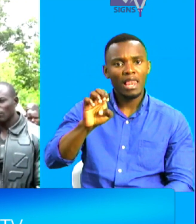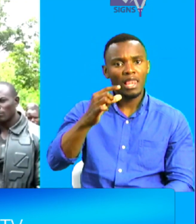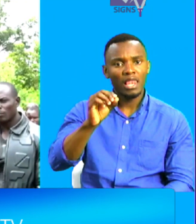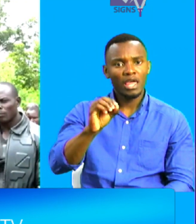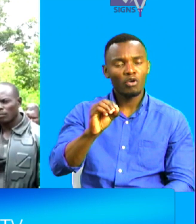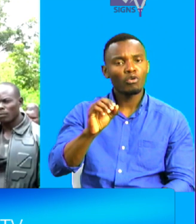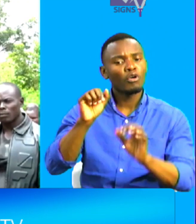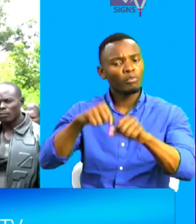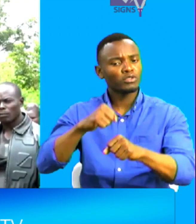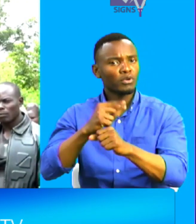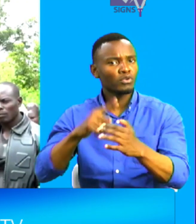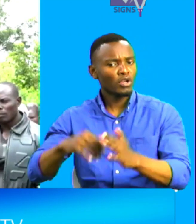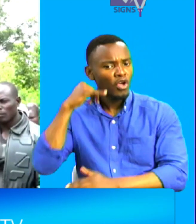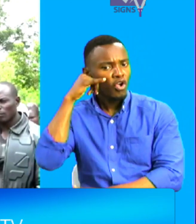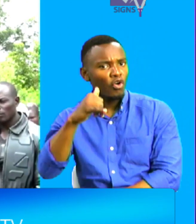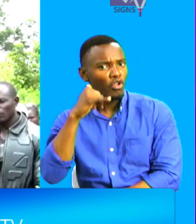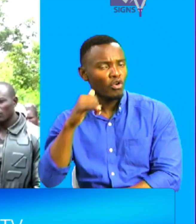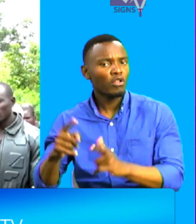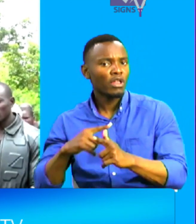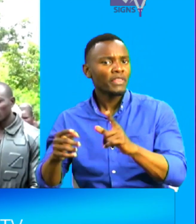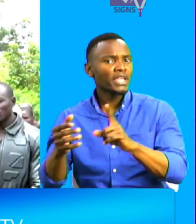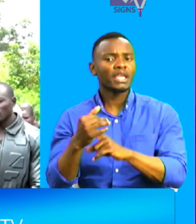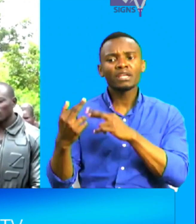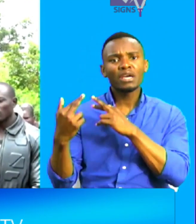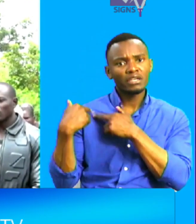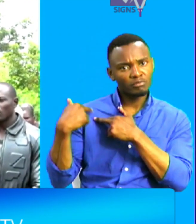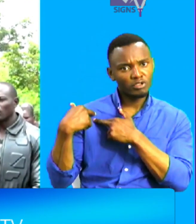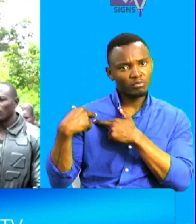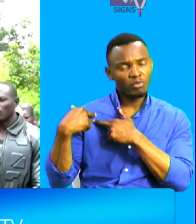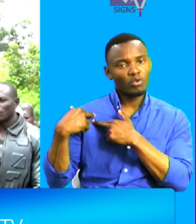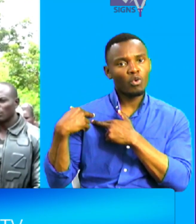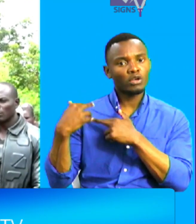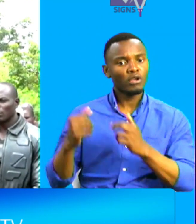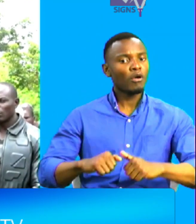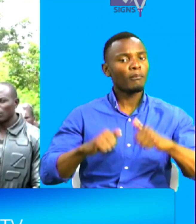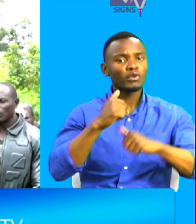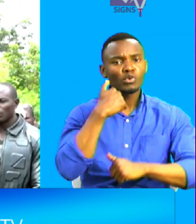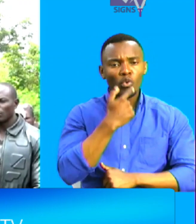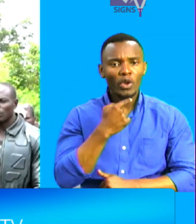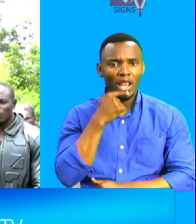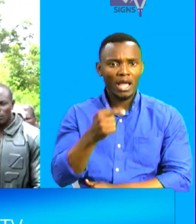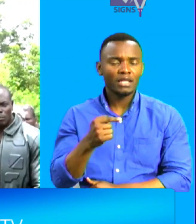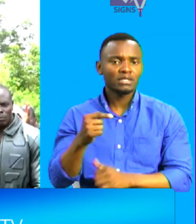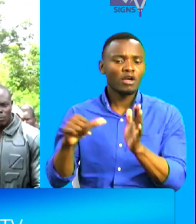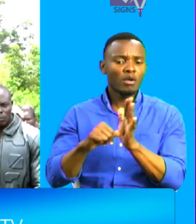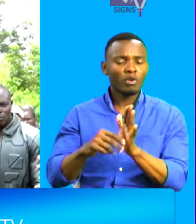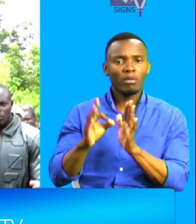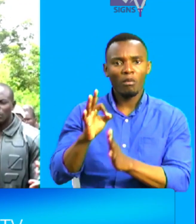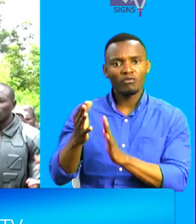simu ambayo itapata a responsible commander ambaye atajibu maswali ya usalama hapa. Na sisi